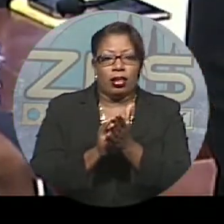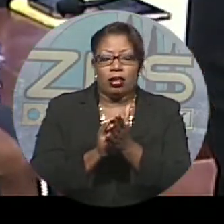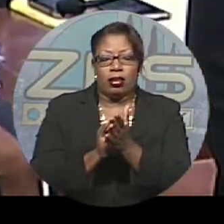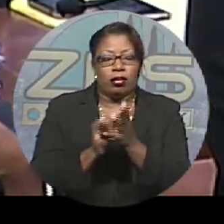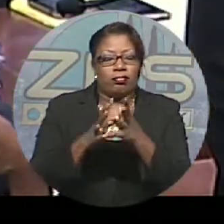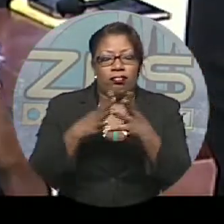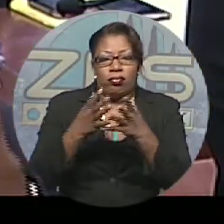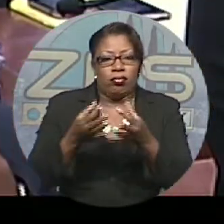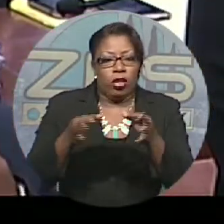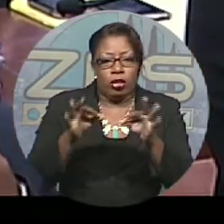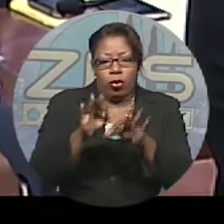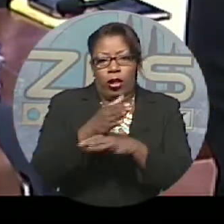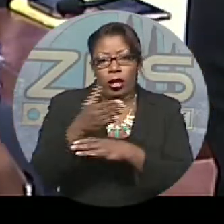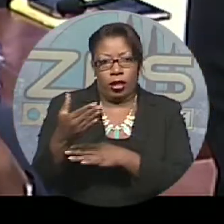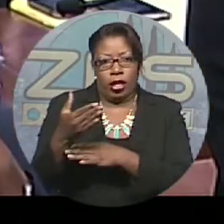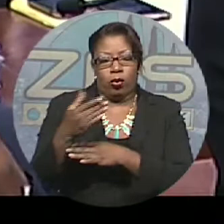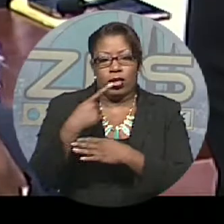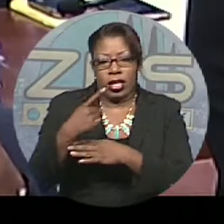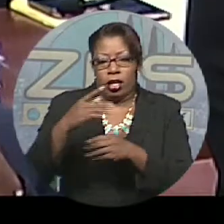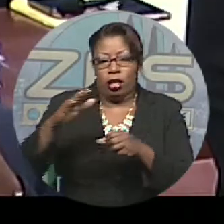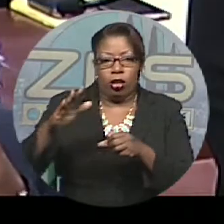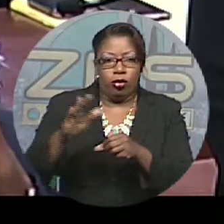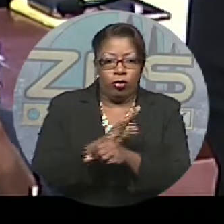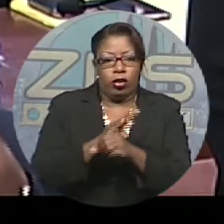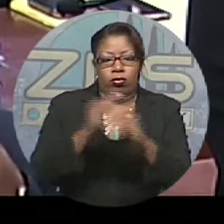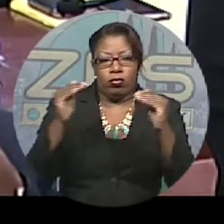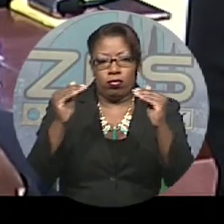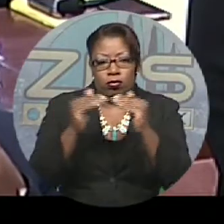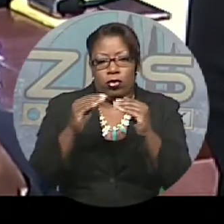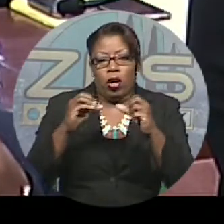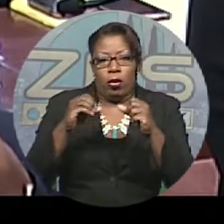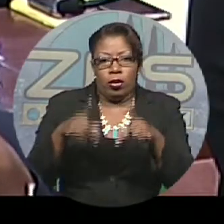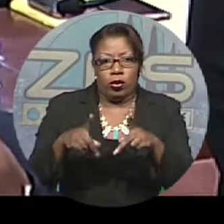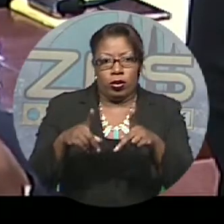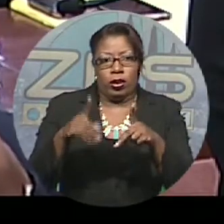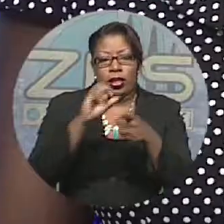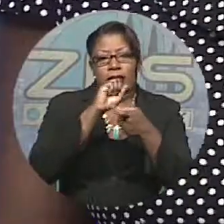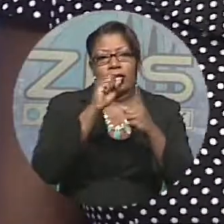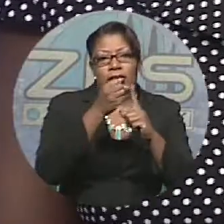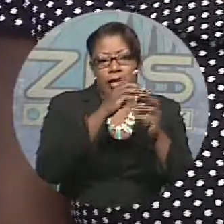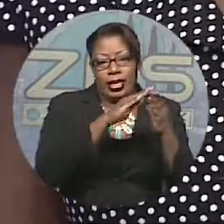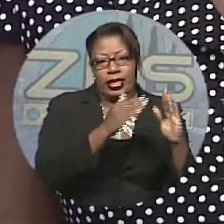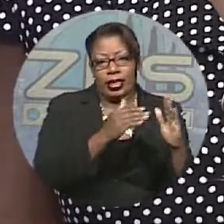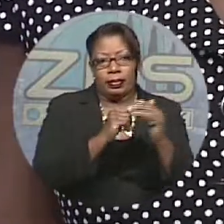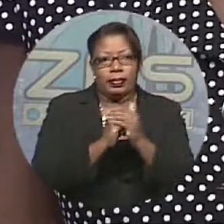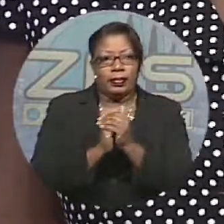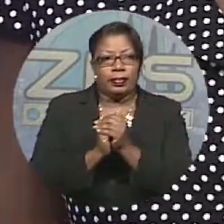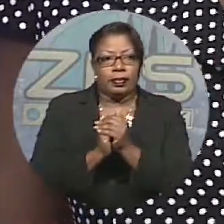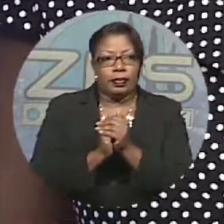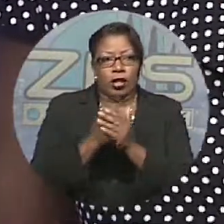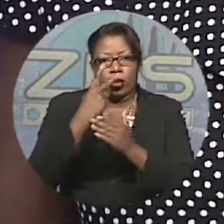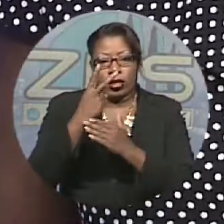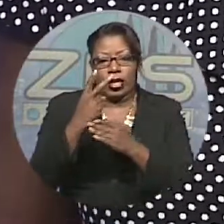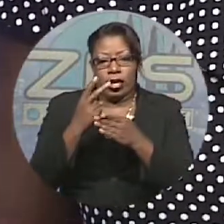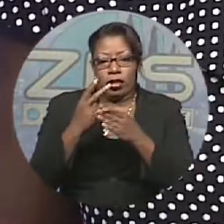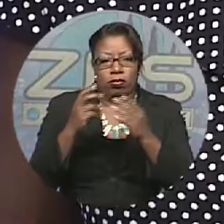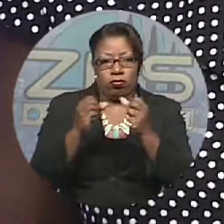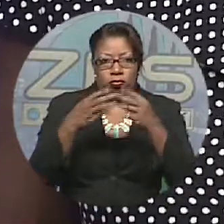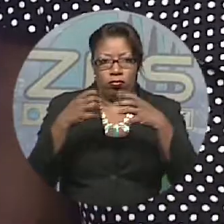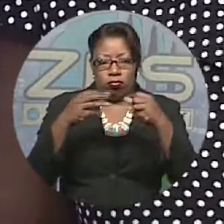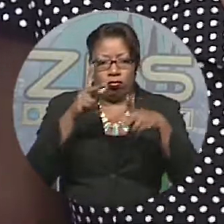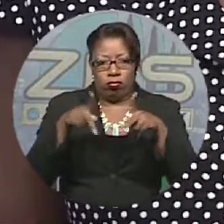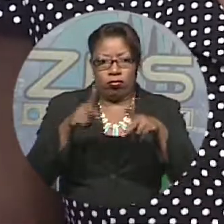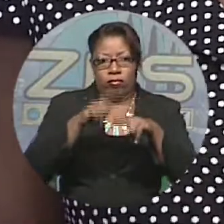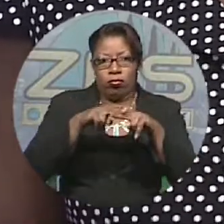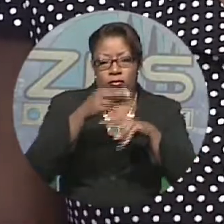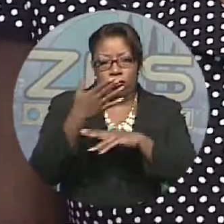thing when we talk about full equality and equal opportunity society. Well, as you saw, there was an overflow in the House of